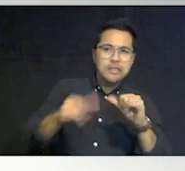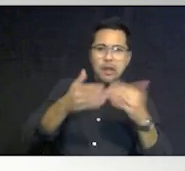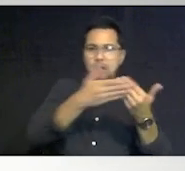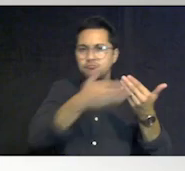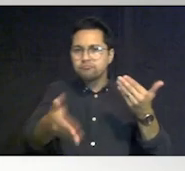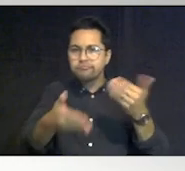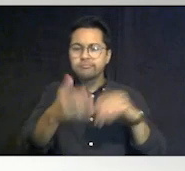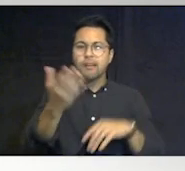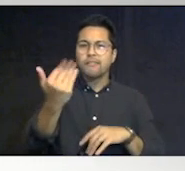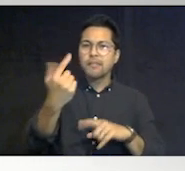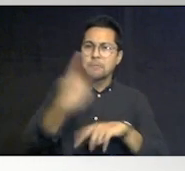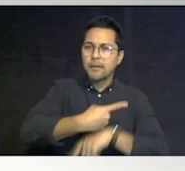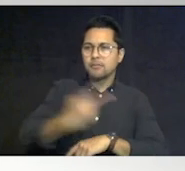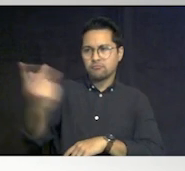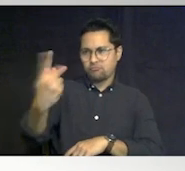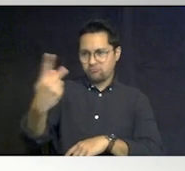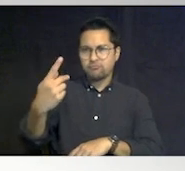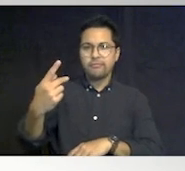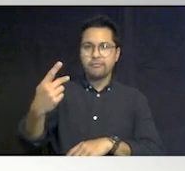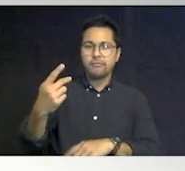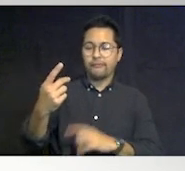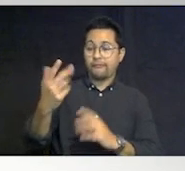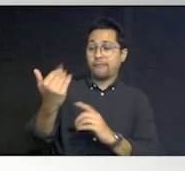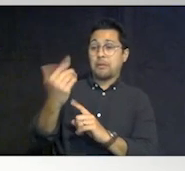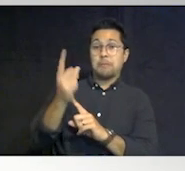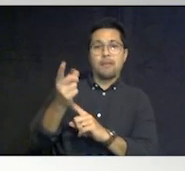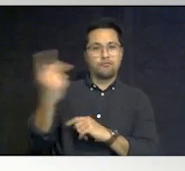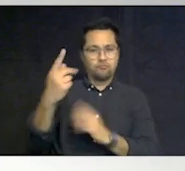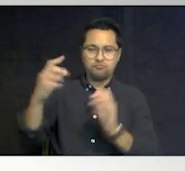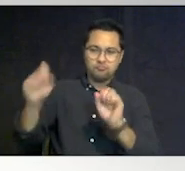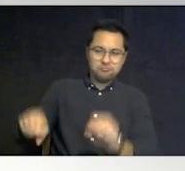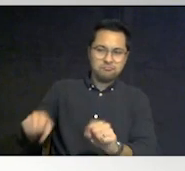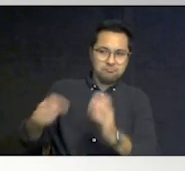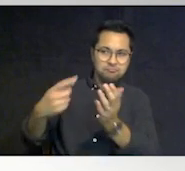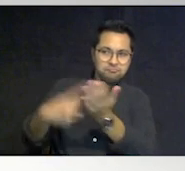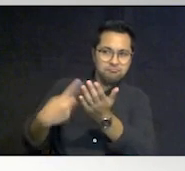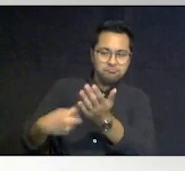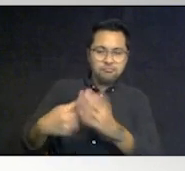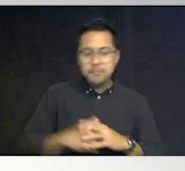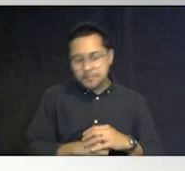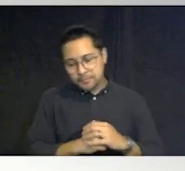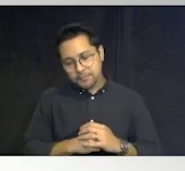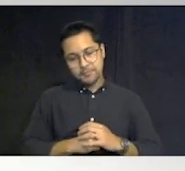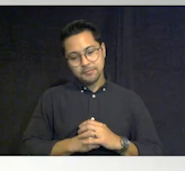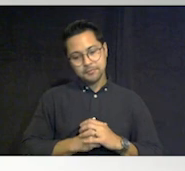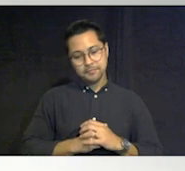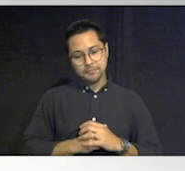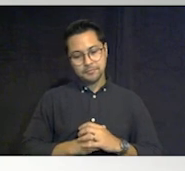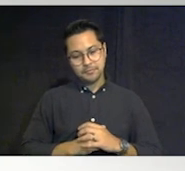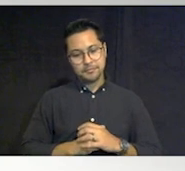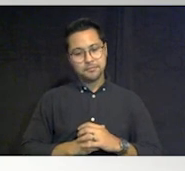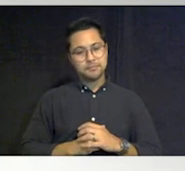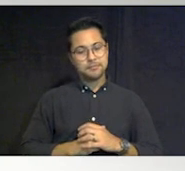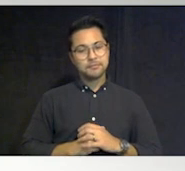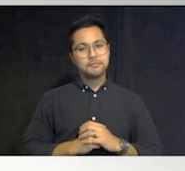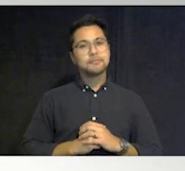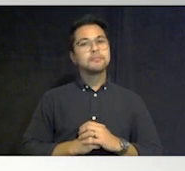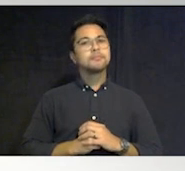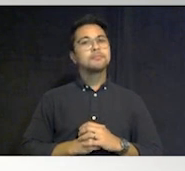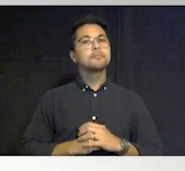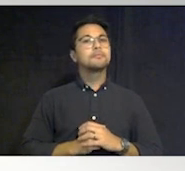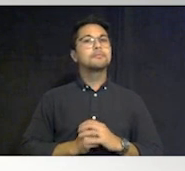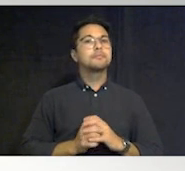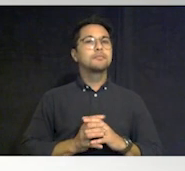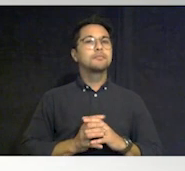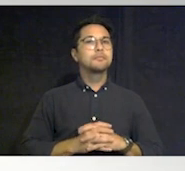if you'd like. Yes? You have stage 4, but you can't do stage 4 unless